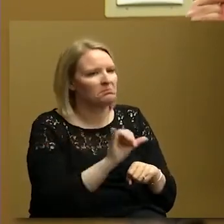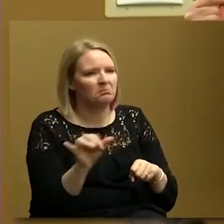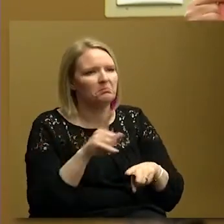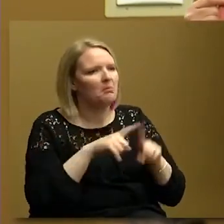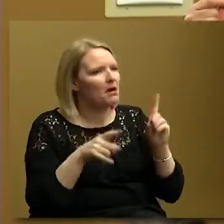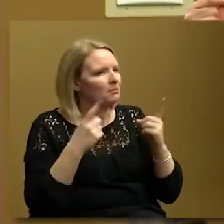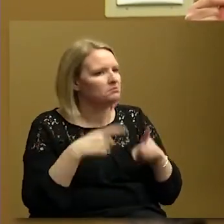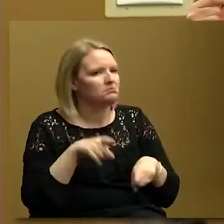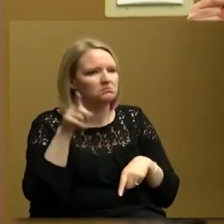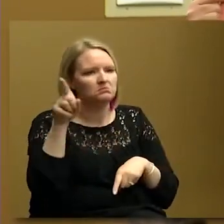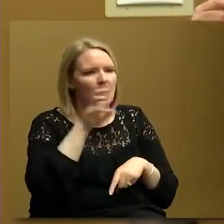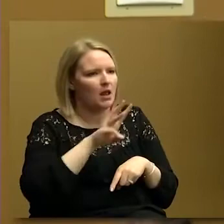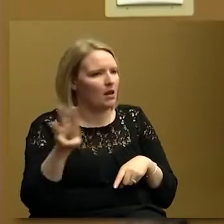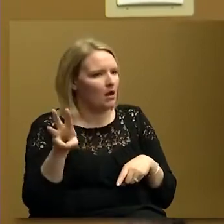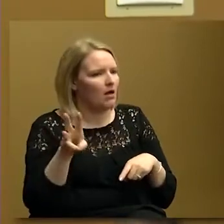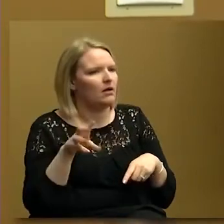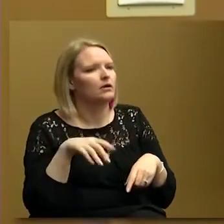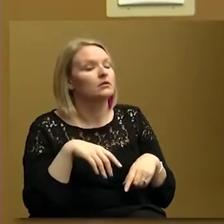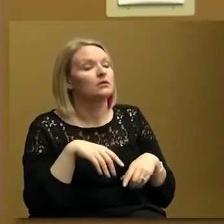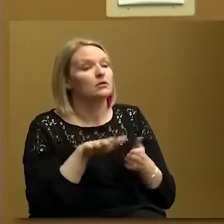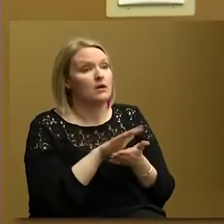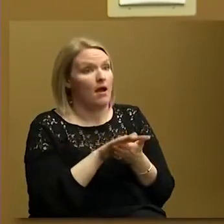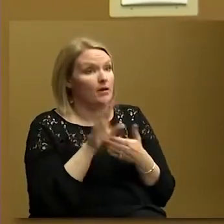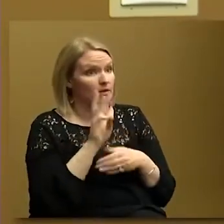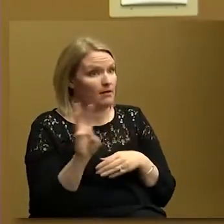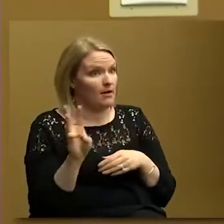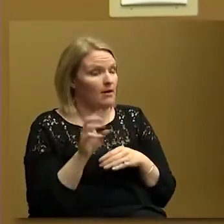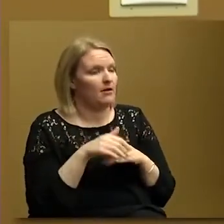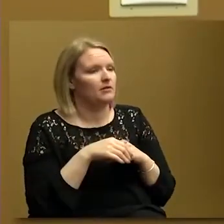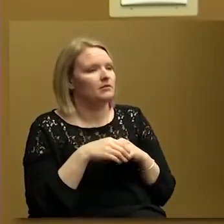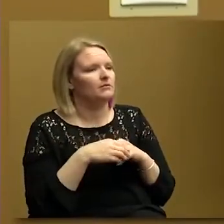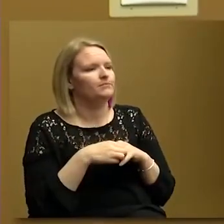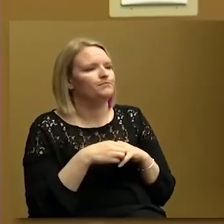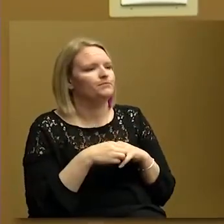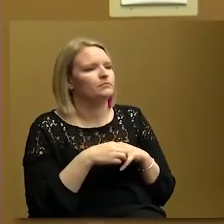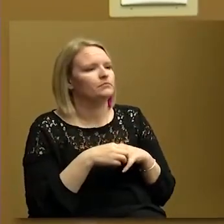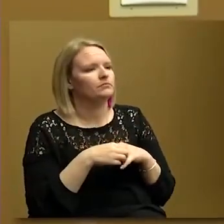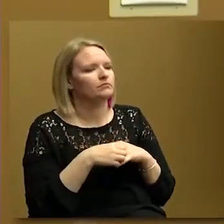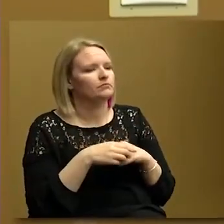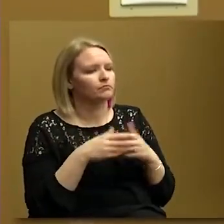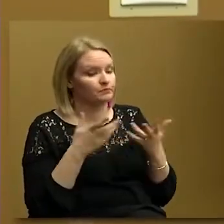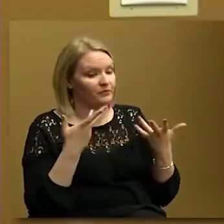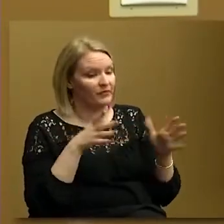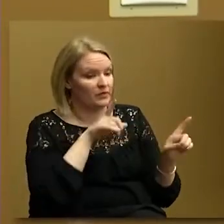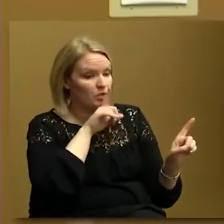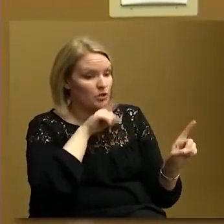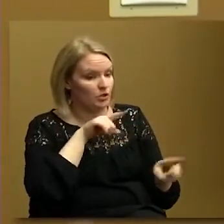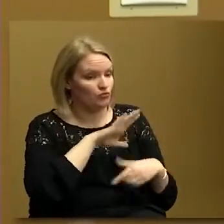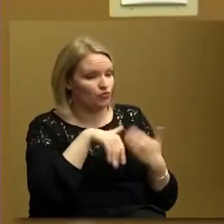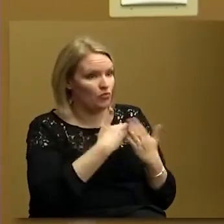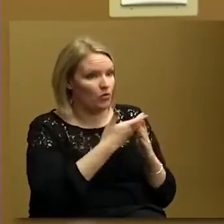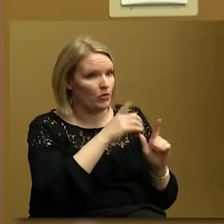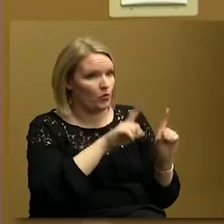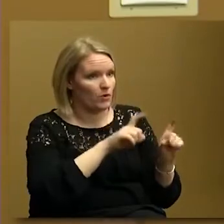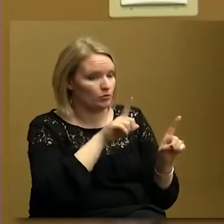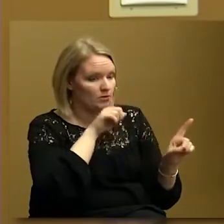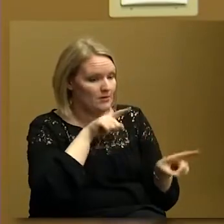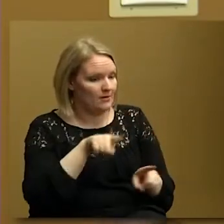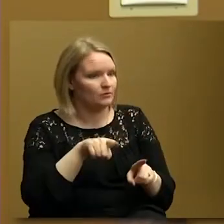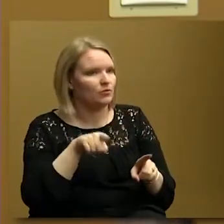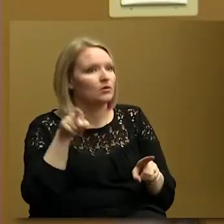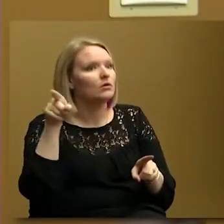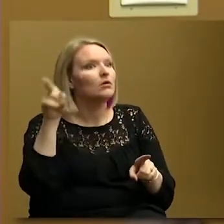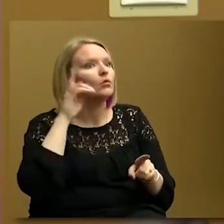and the pretty part about the online piece of this is that once you've answered all the questions, then it